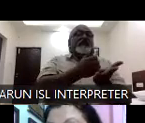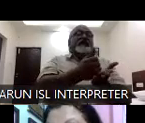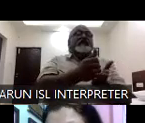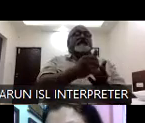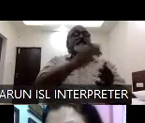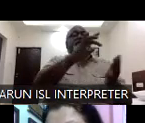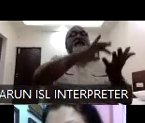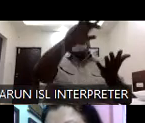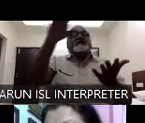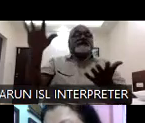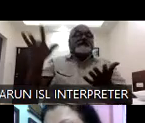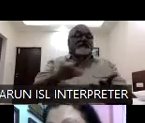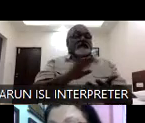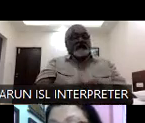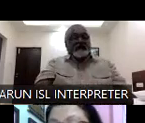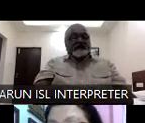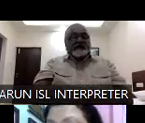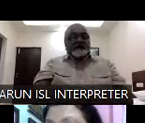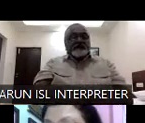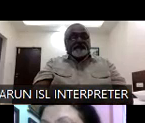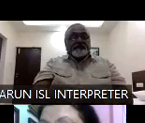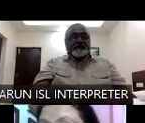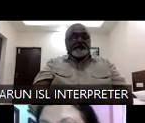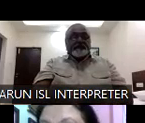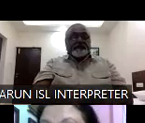being practiced, is being operationalized as a